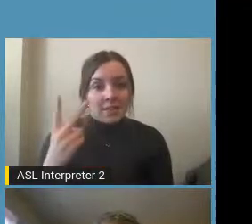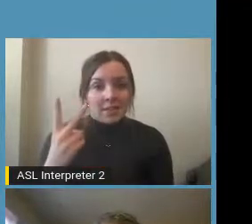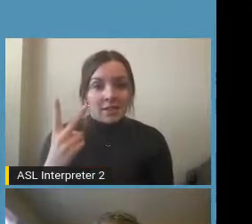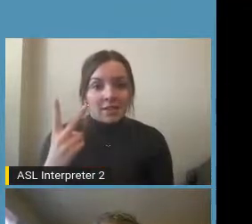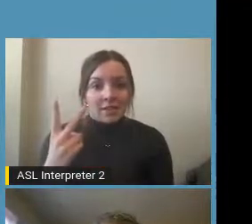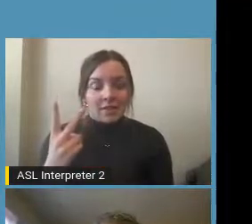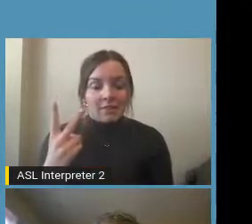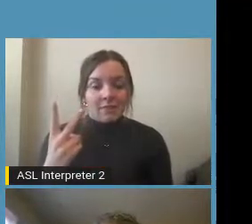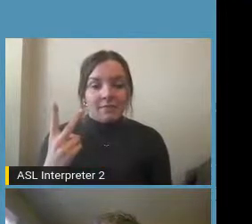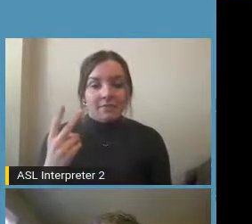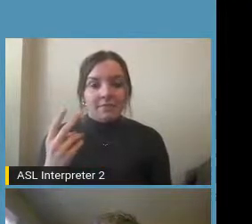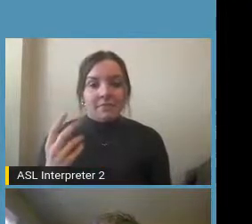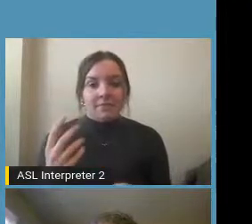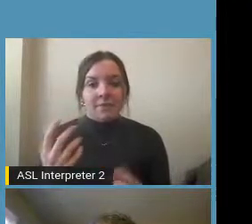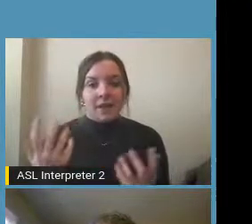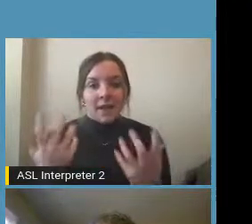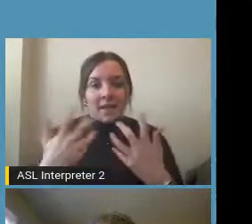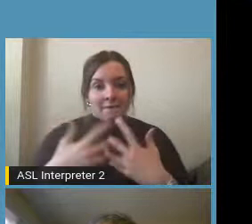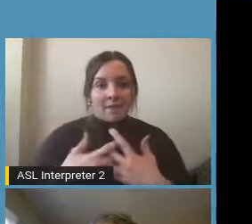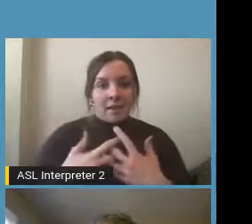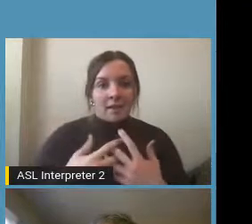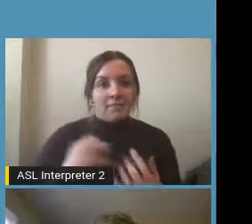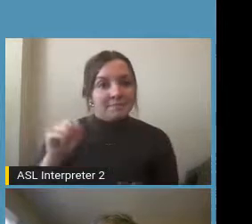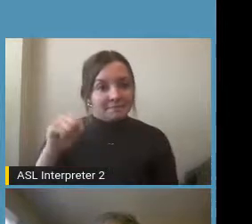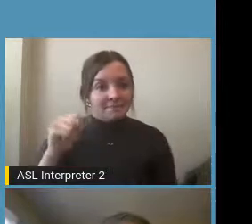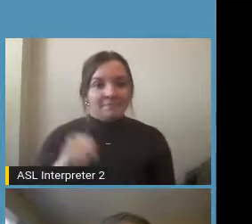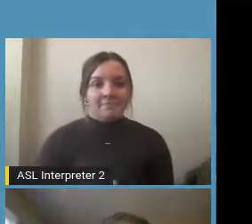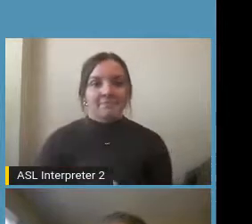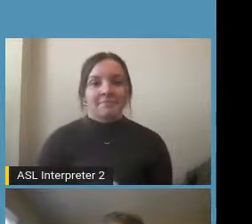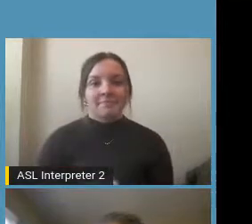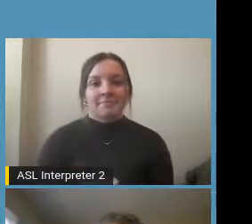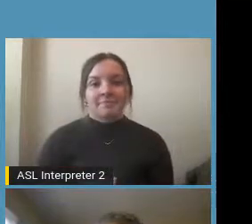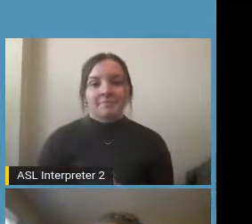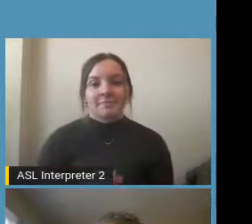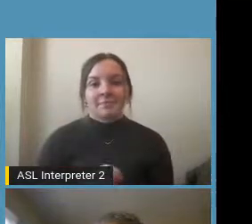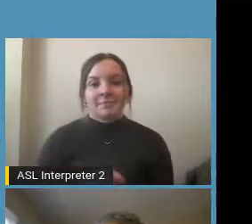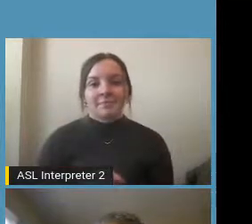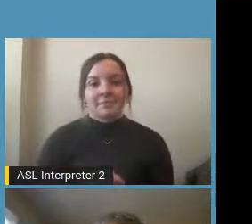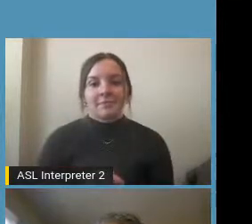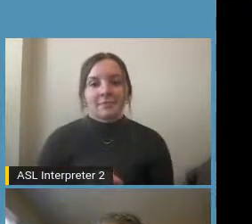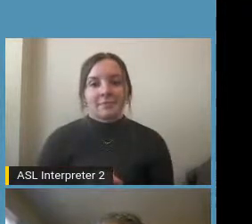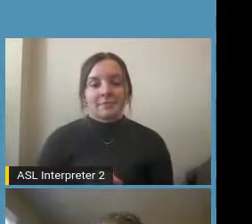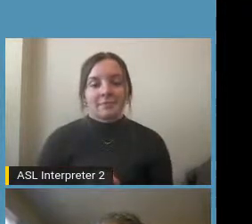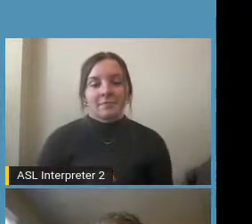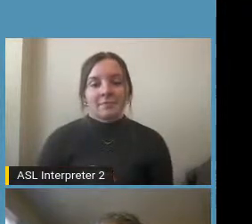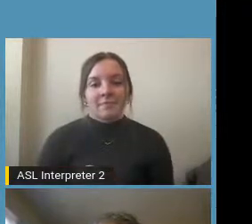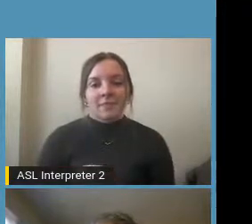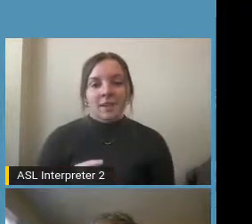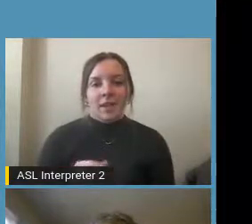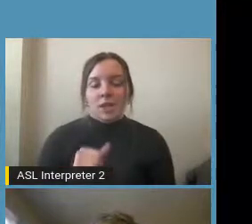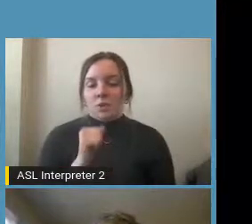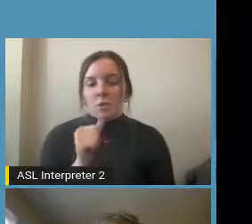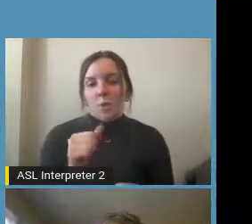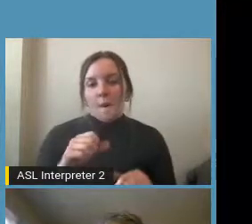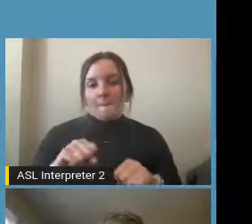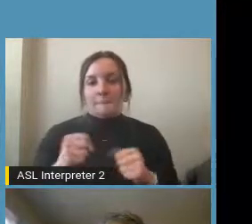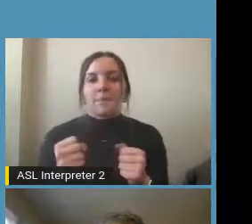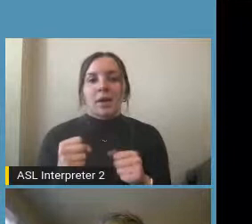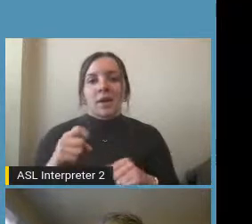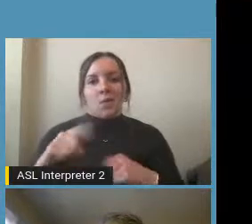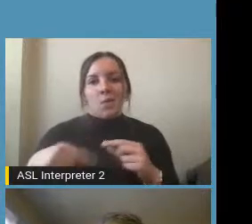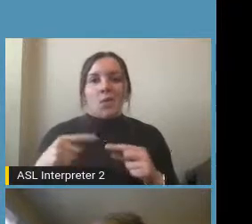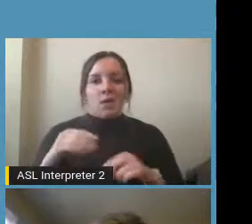the artwork, protecting it from bending and breaking in transport. On the right, you see it laying on